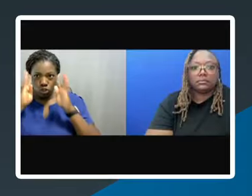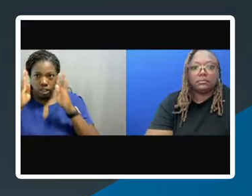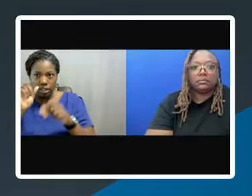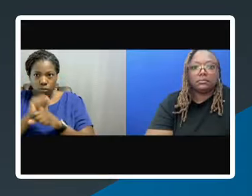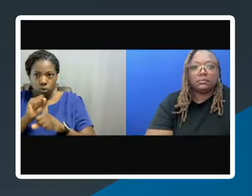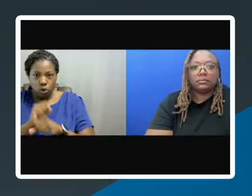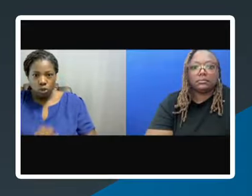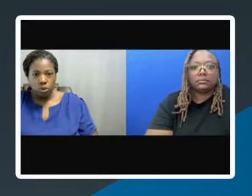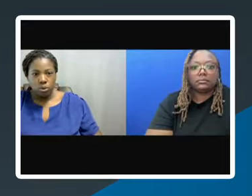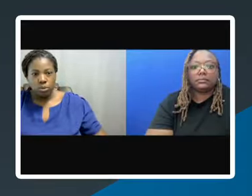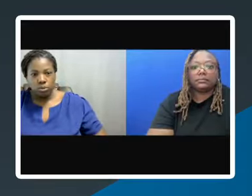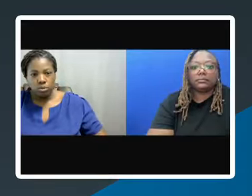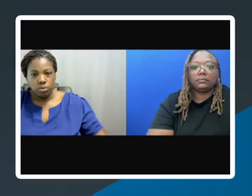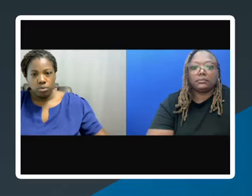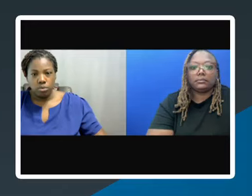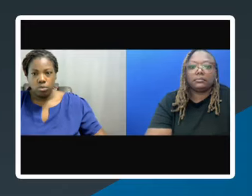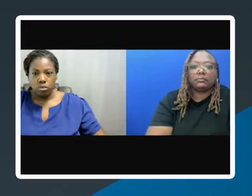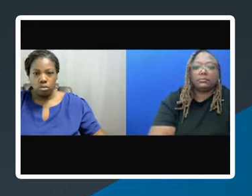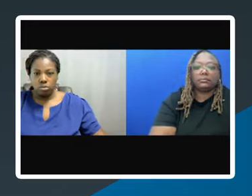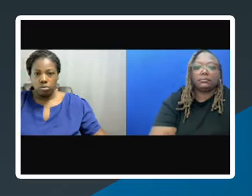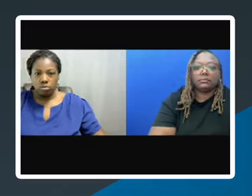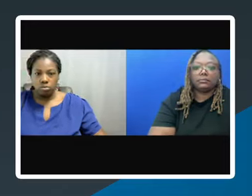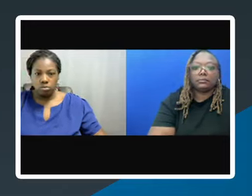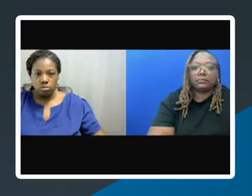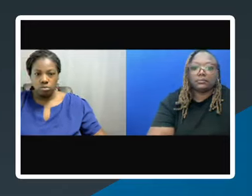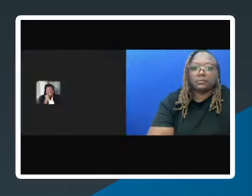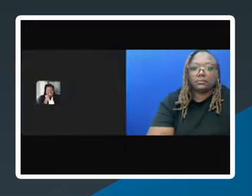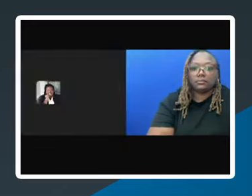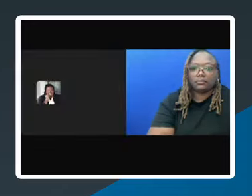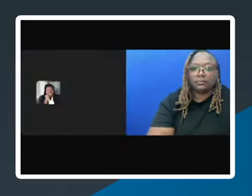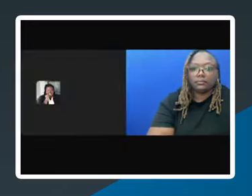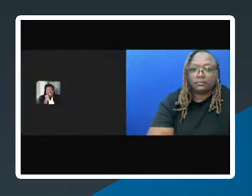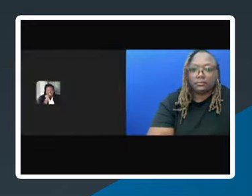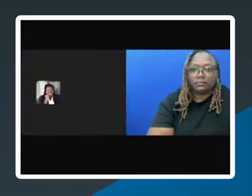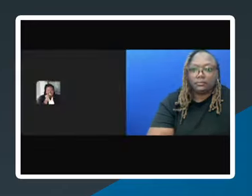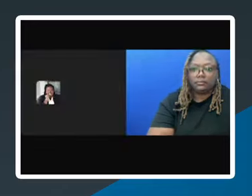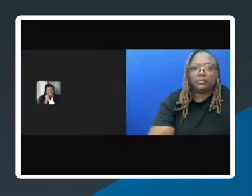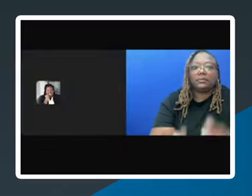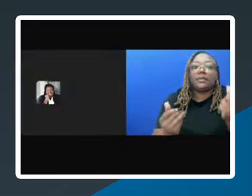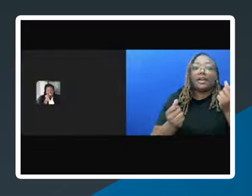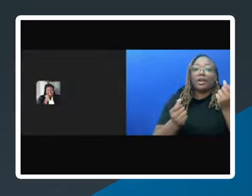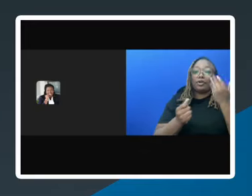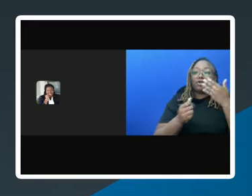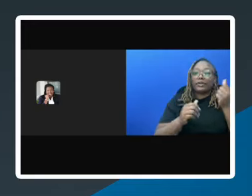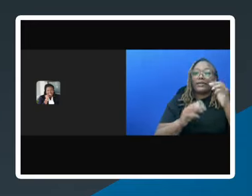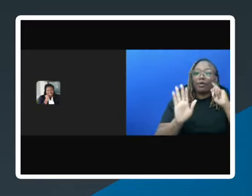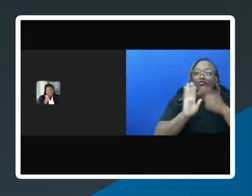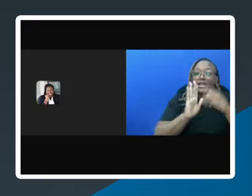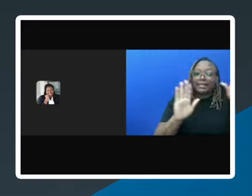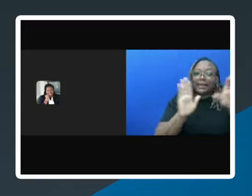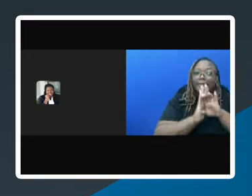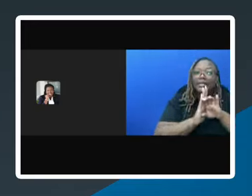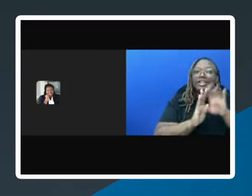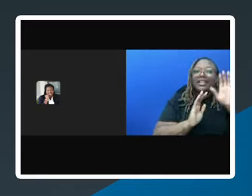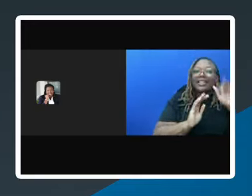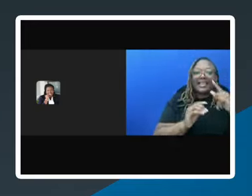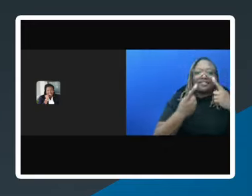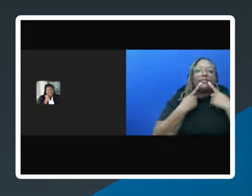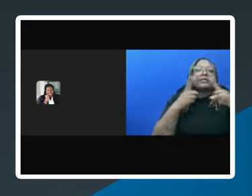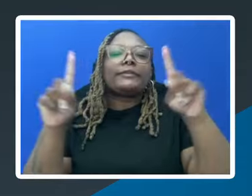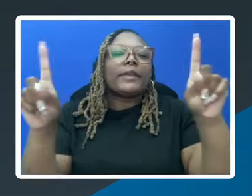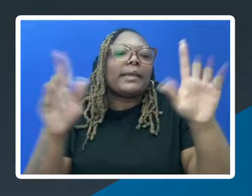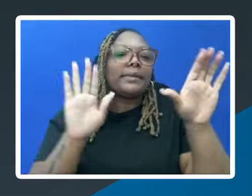anybody knows what this picture is. If you do, you throw it in the chat there, see if anybody recognizes it or give me a thumbs up or something. This is a very famous picture, and it's a